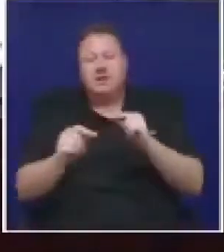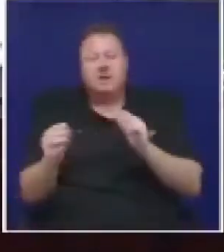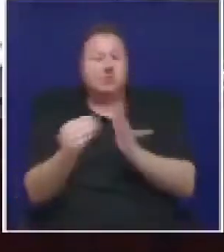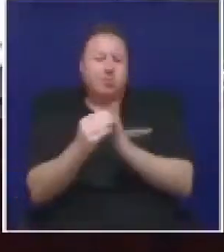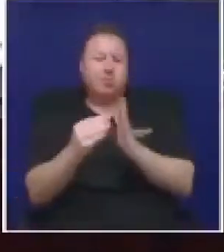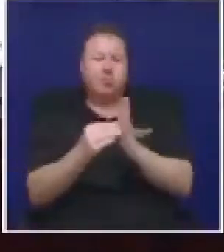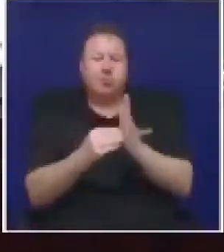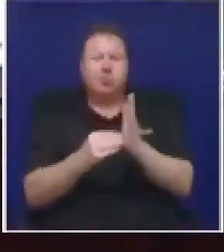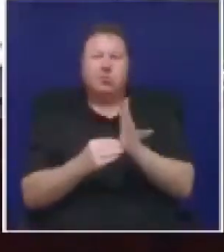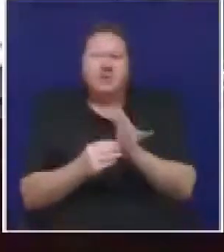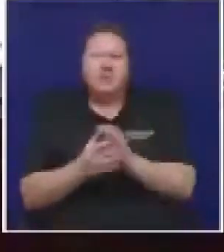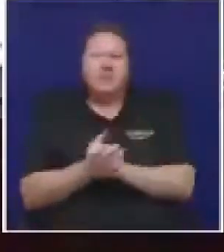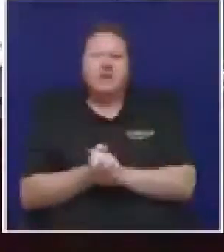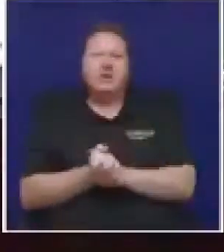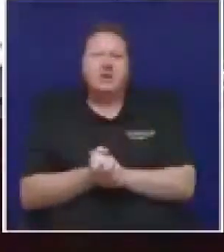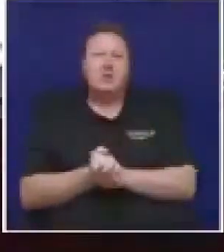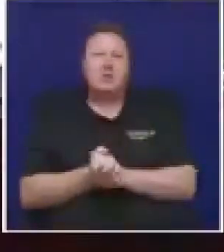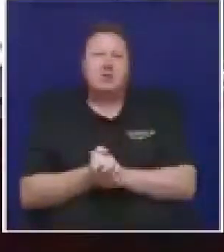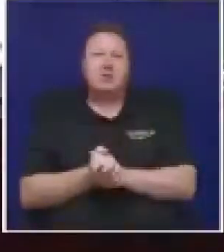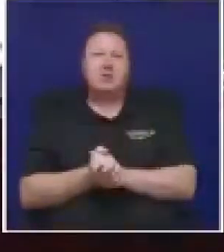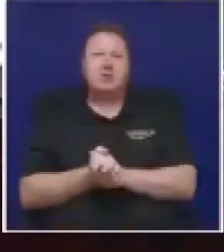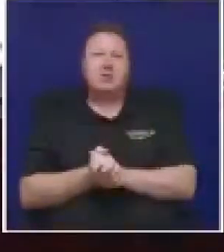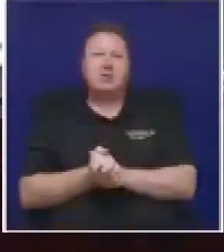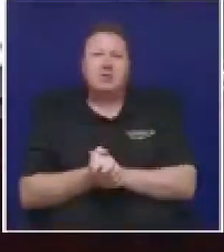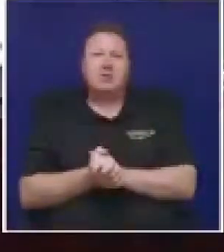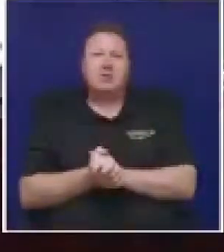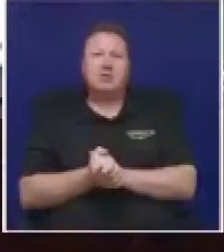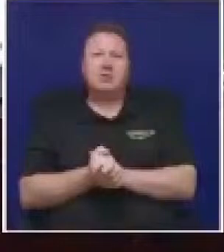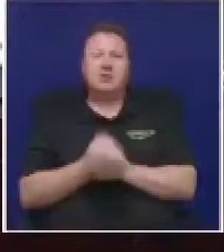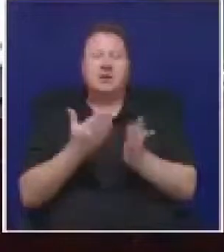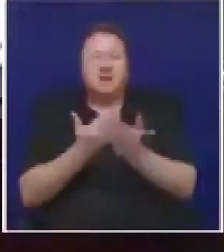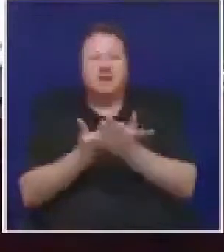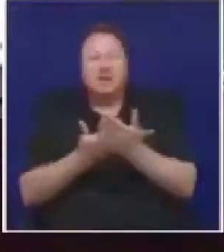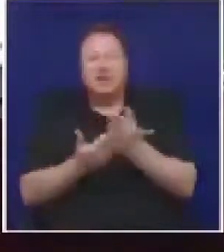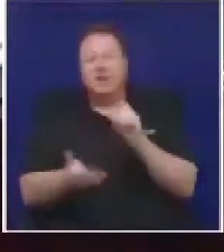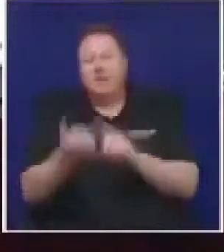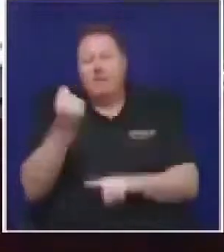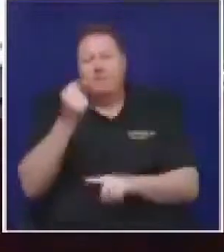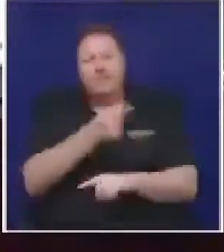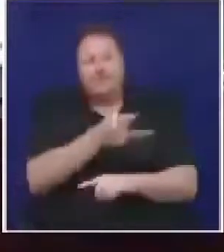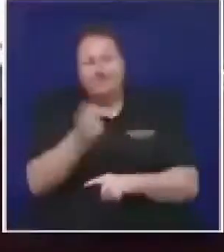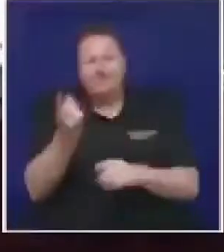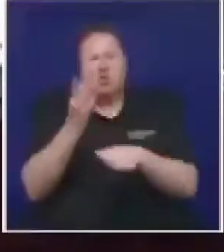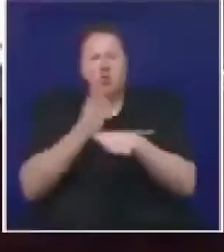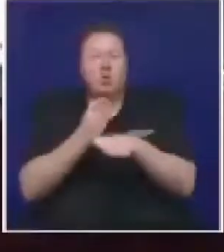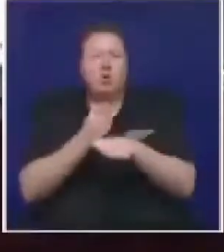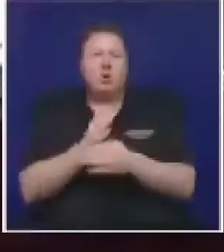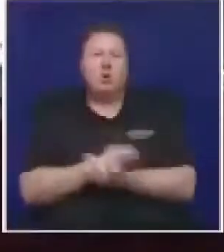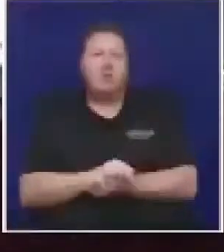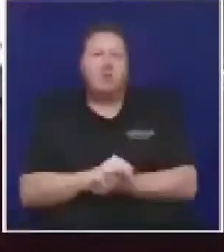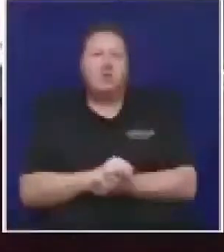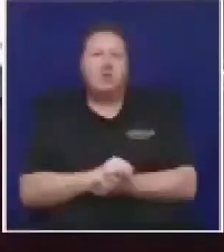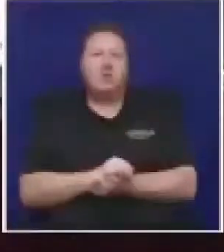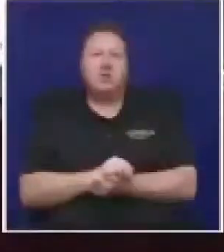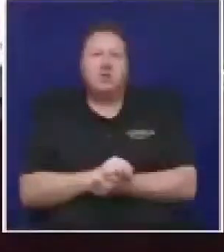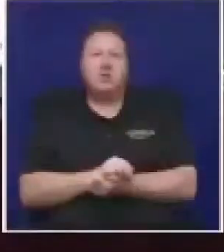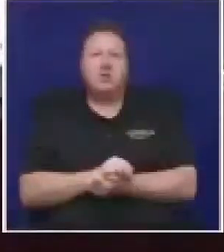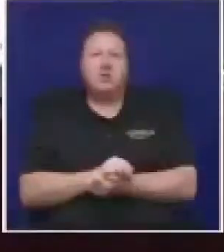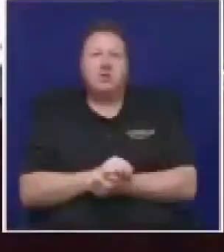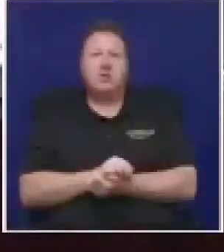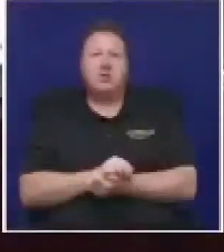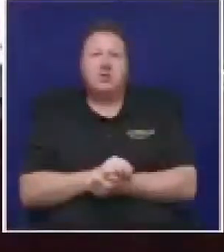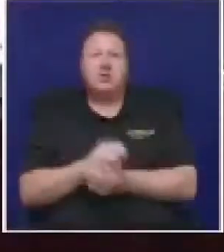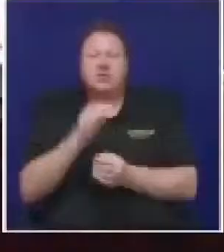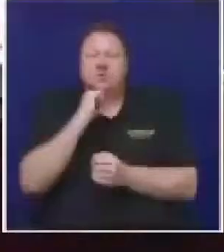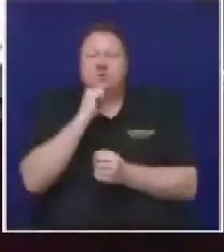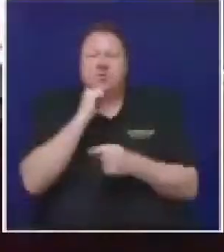execution in ensuring that we can get this to work, so that it doesn't become a